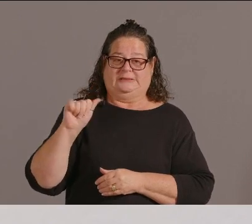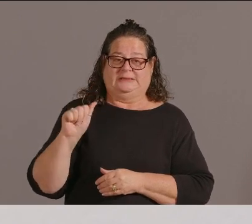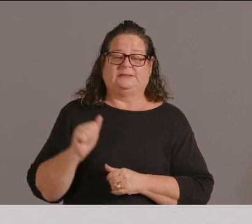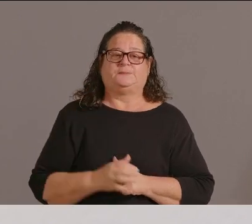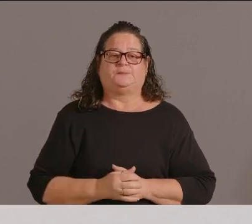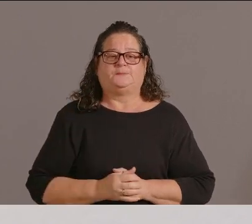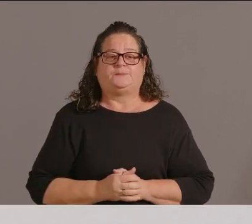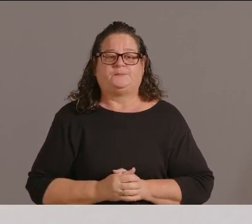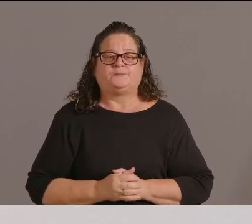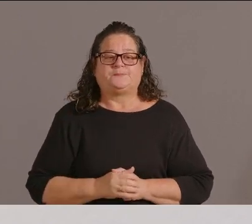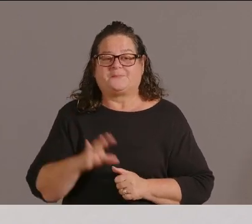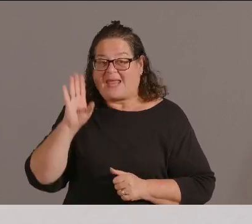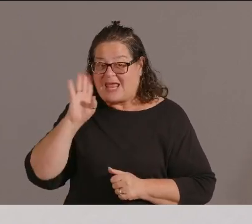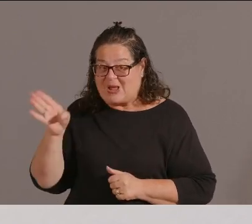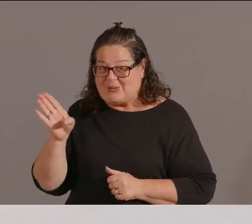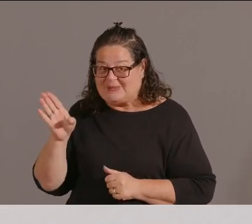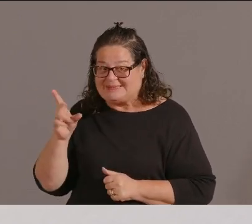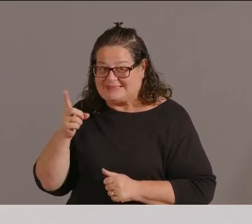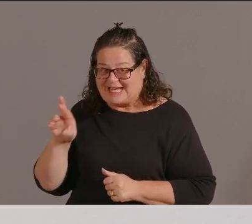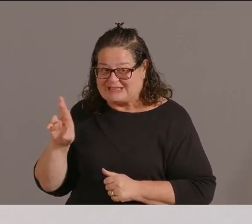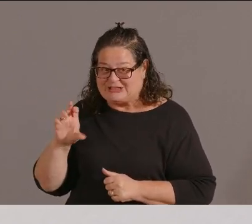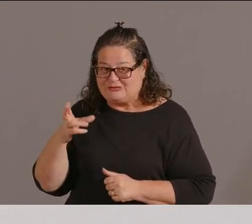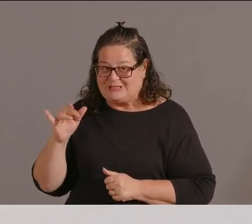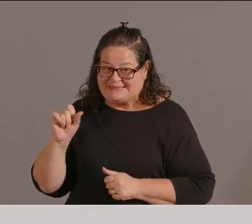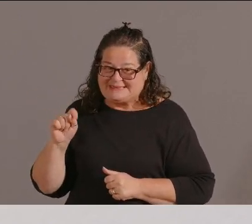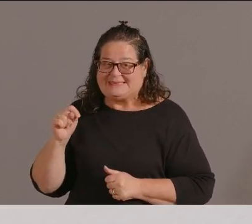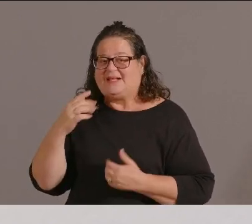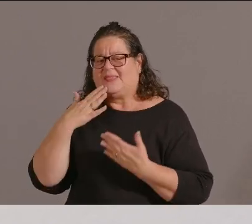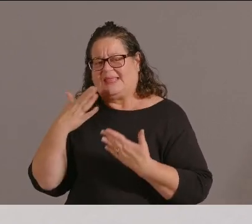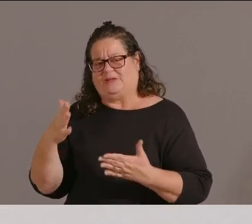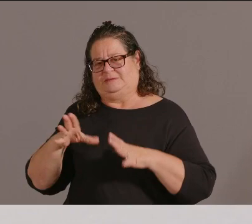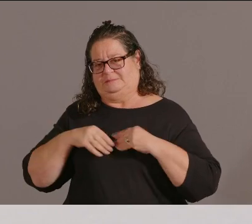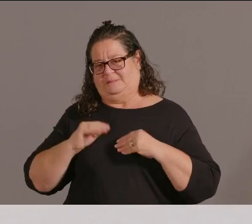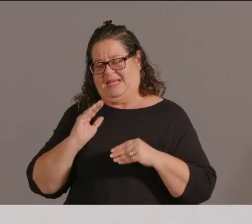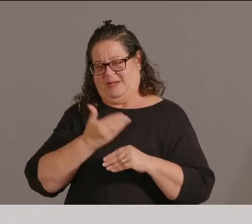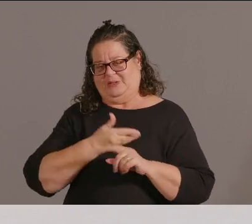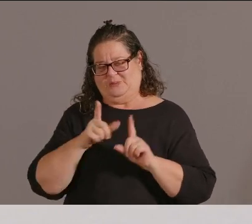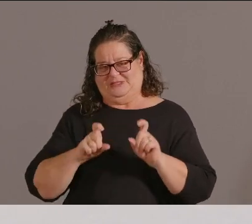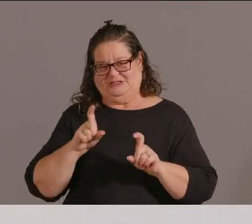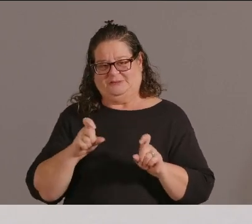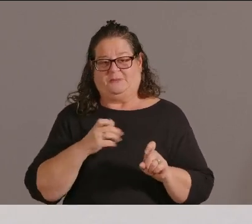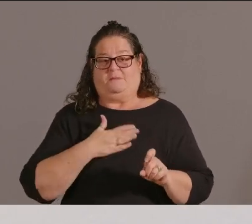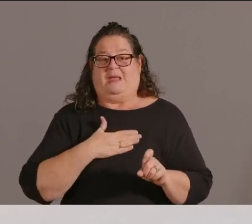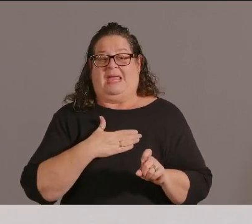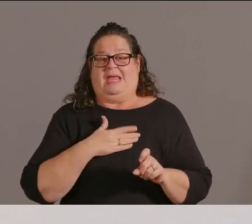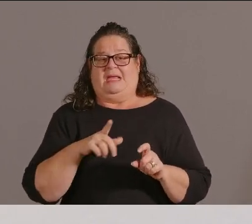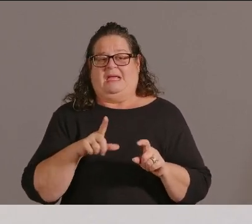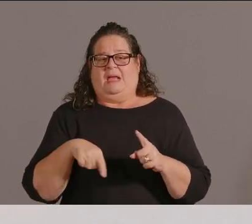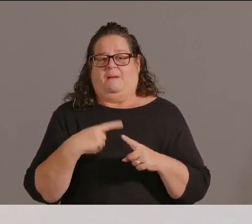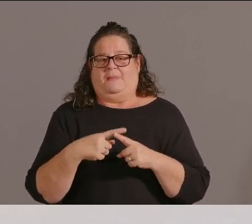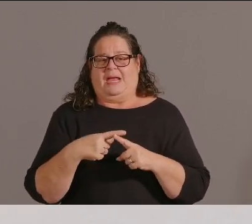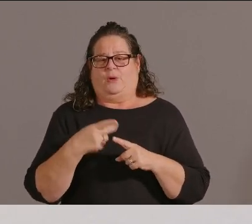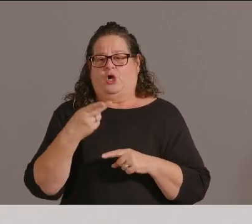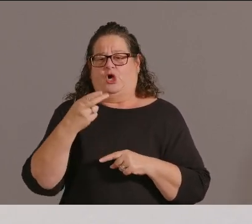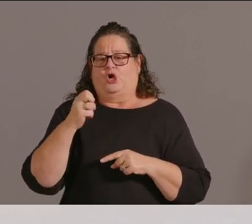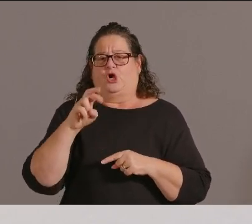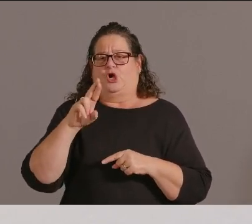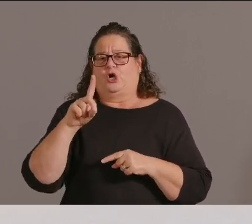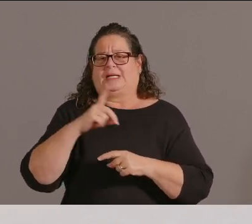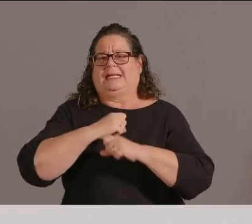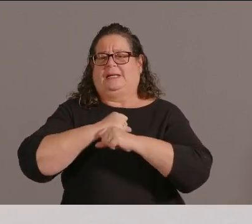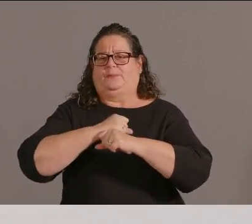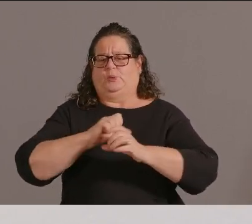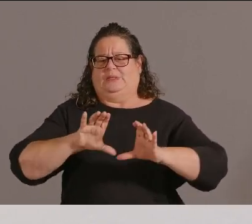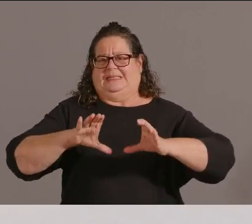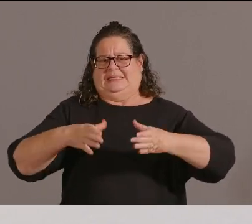Dr. Chris, thanks for taking all our questions. Mine is about herd immunity. We had a group of doctors talking about let's not move